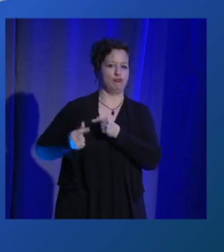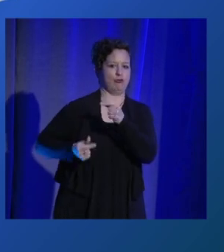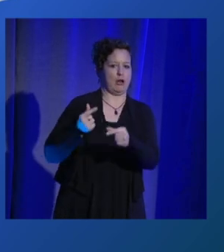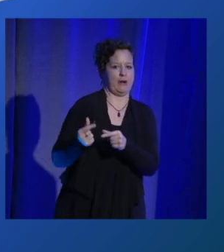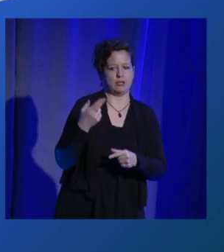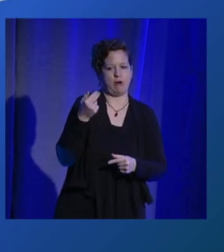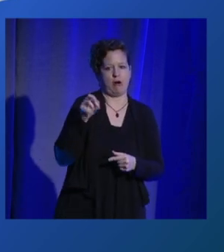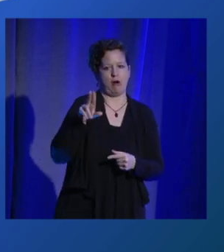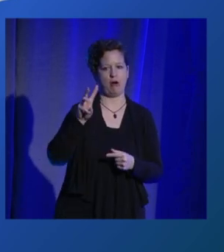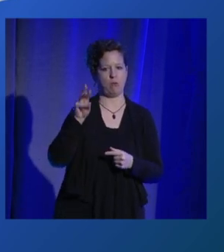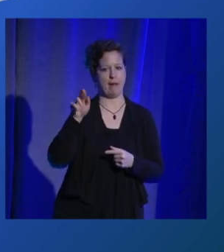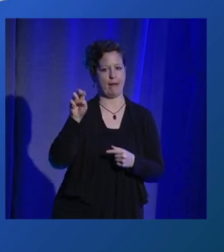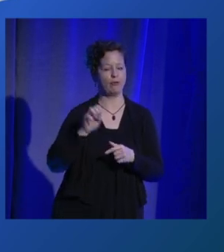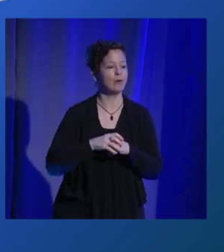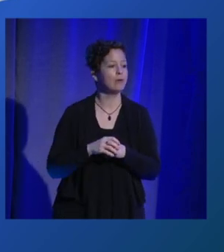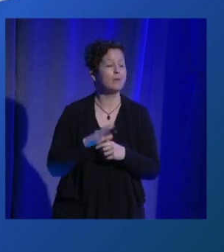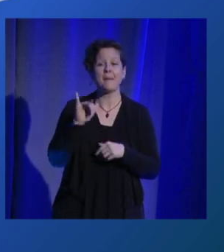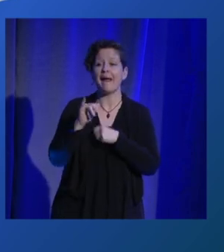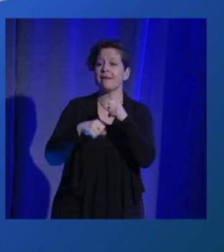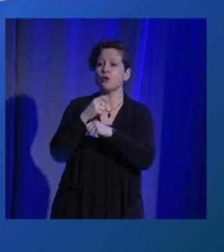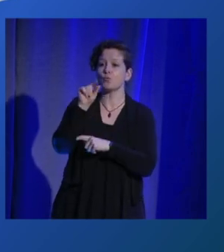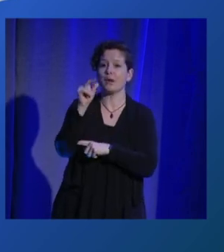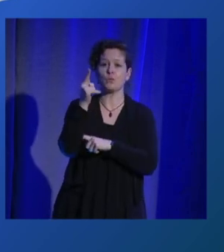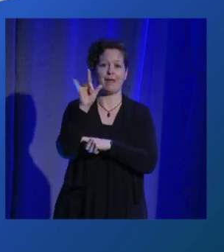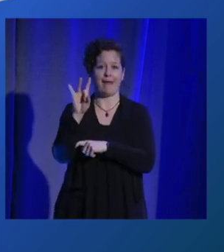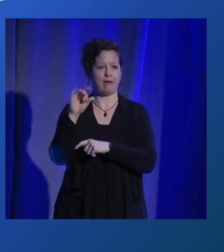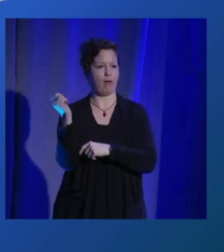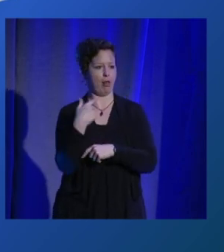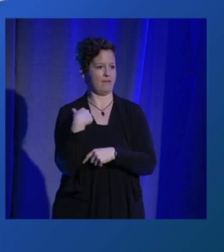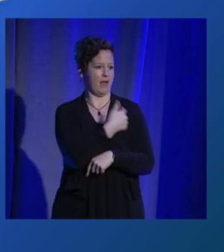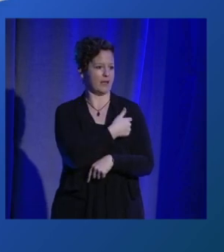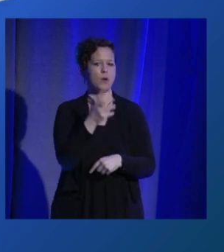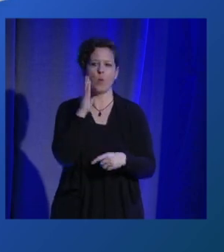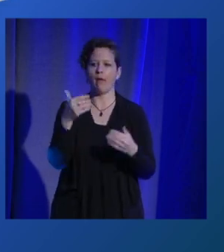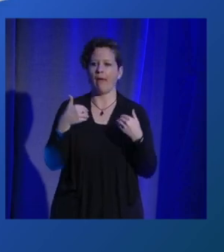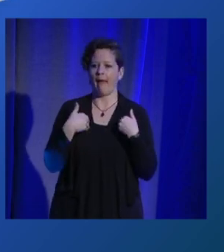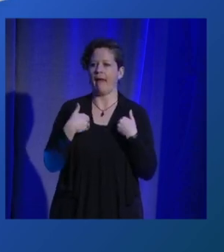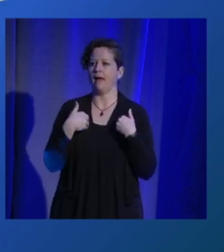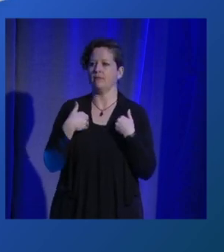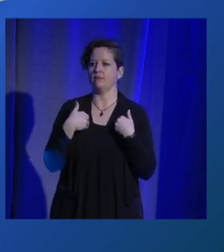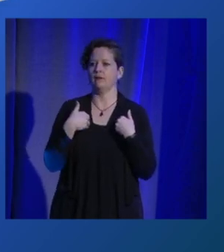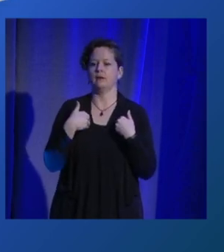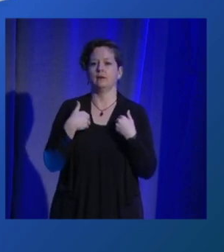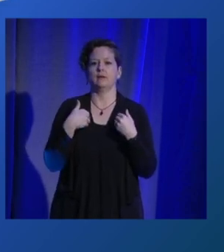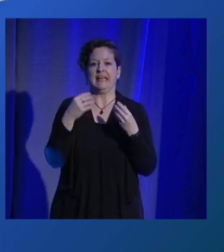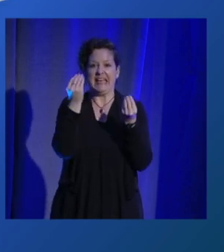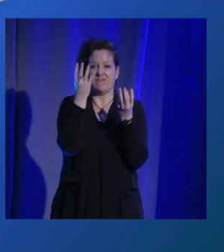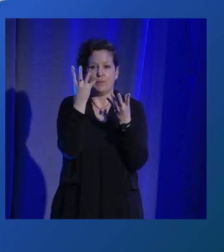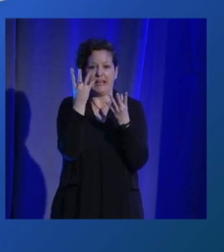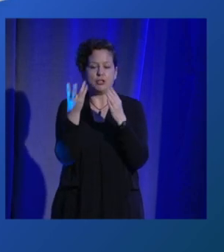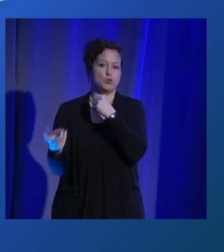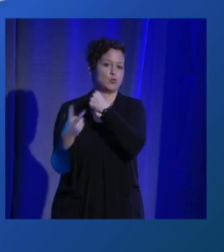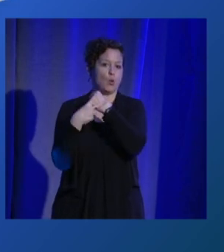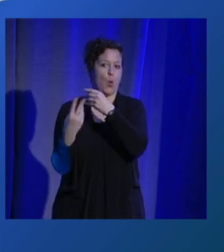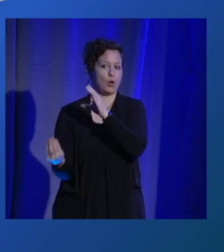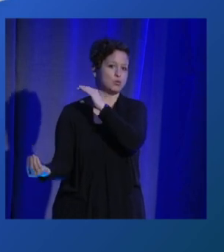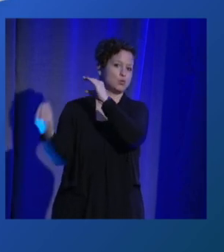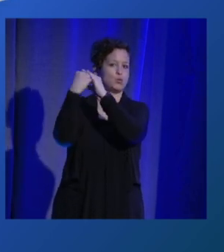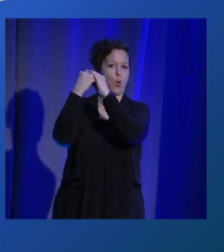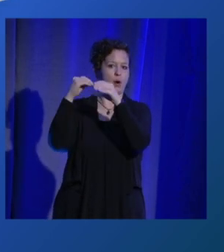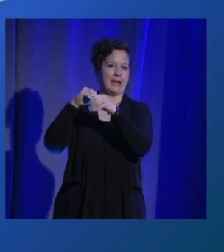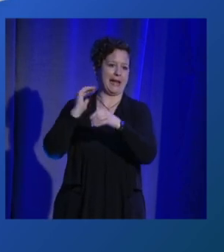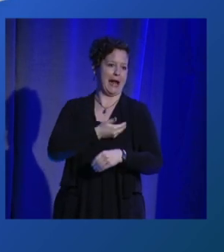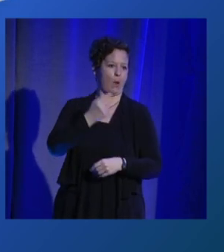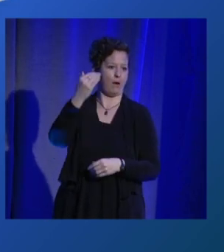okay so by 2028 we will all have glasses with information in our heads literally we'll put